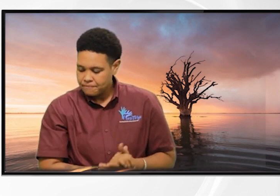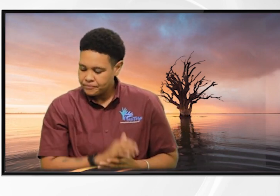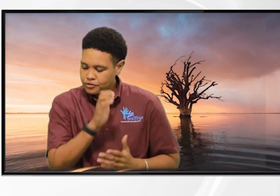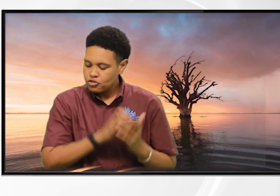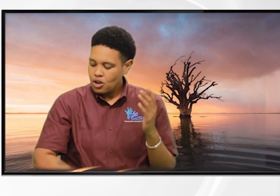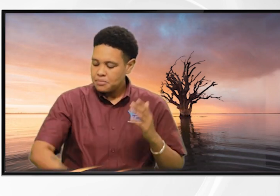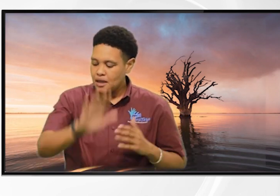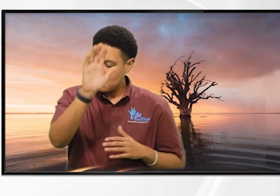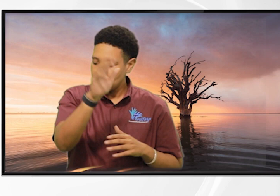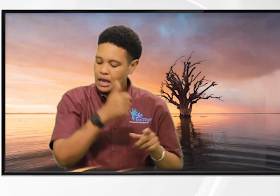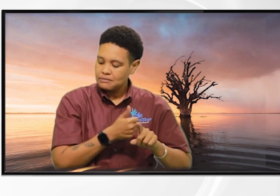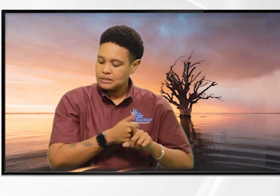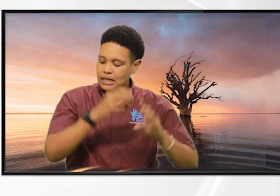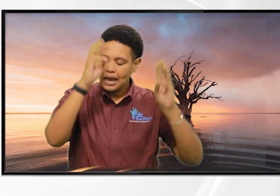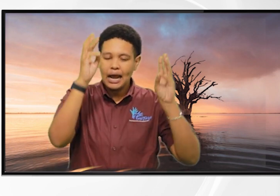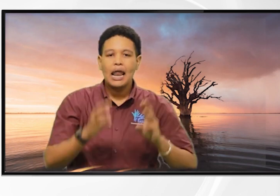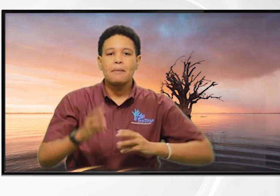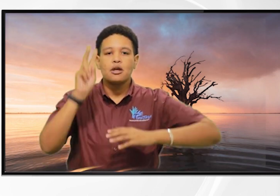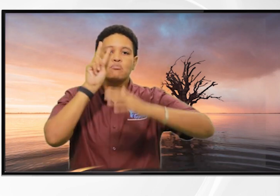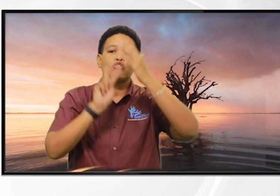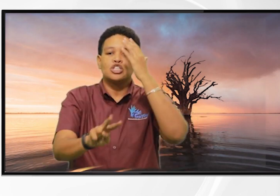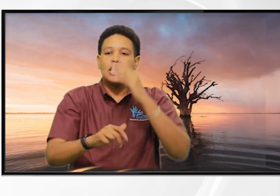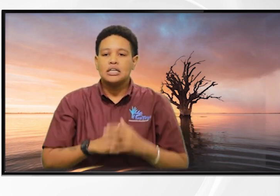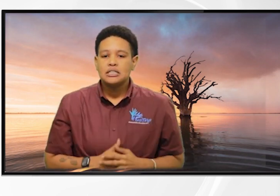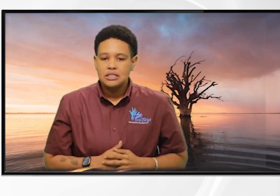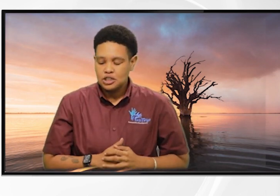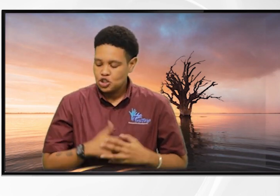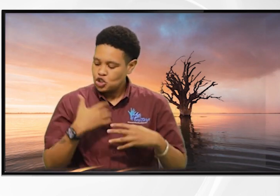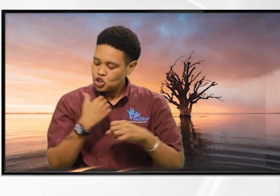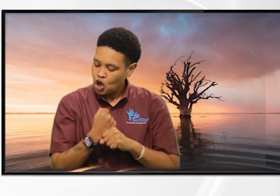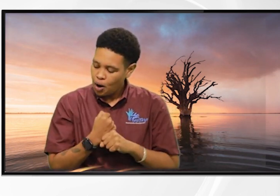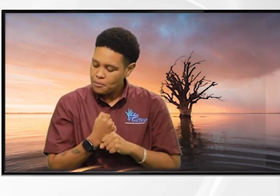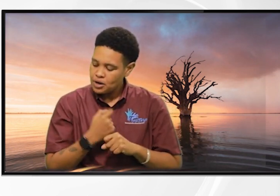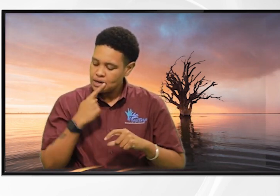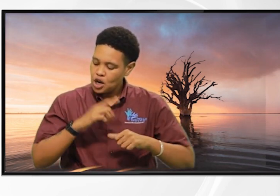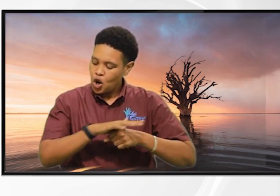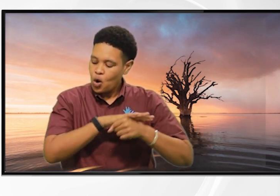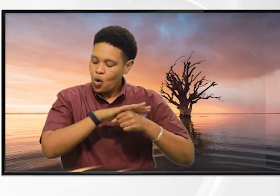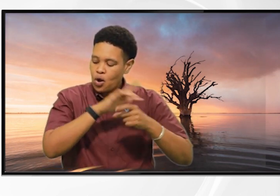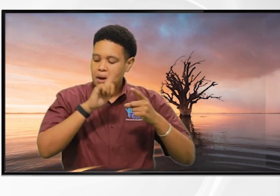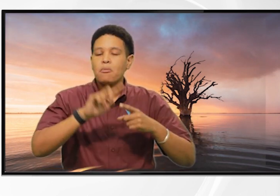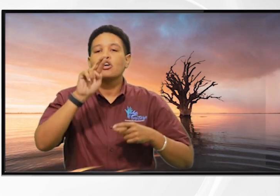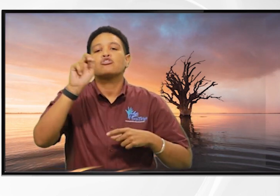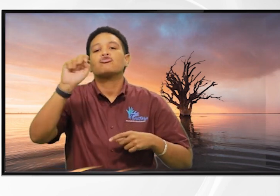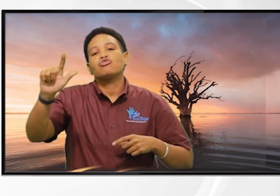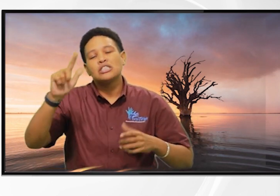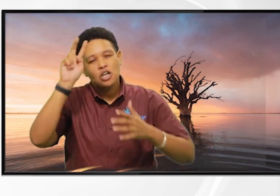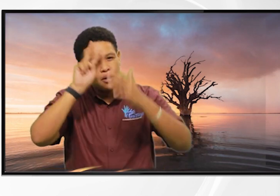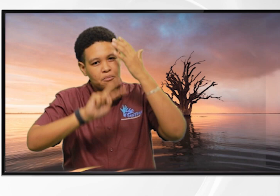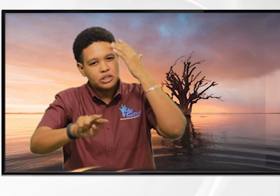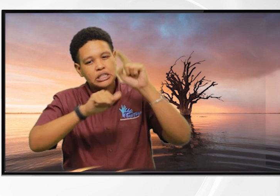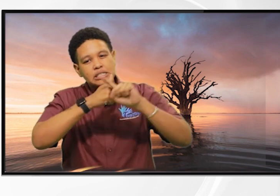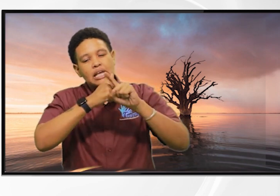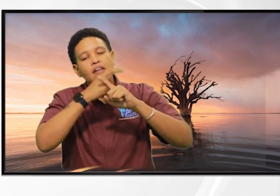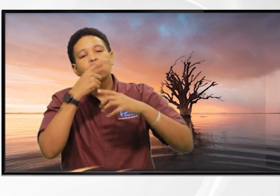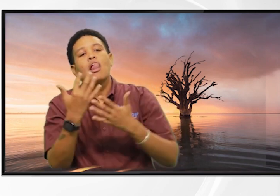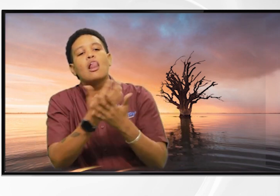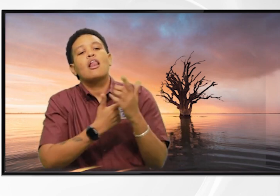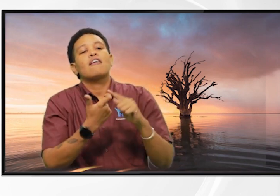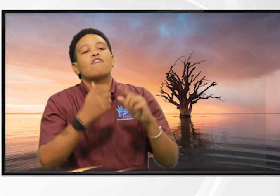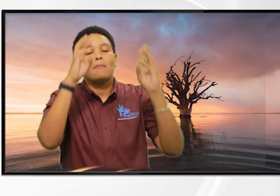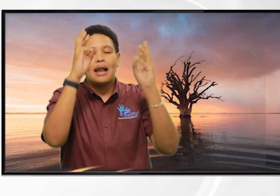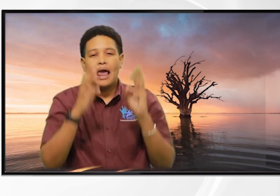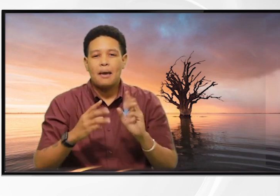Chapter 5, Climate Projections, Summary, local and regional projections generated from global